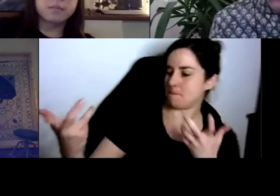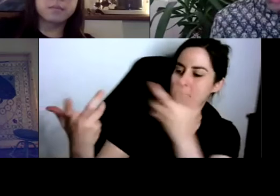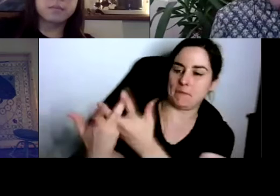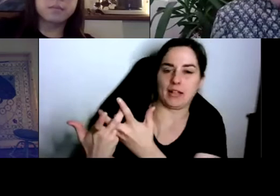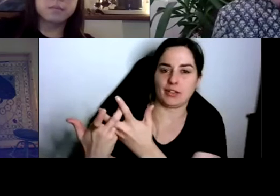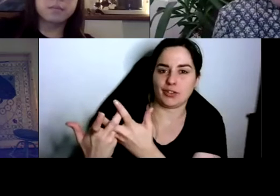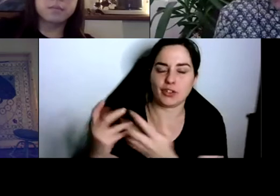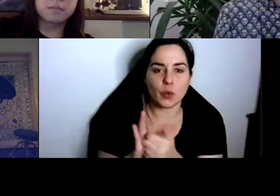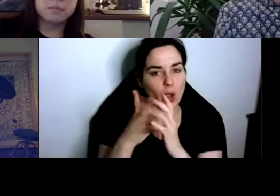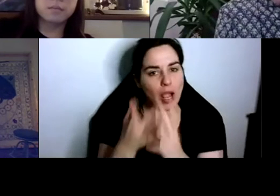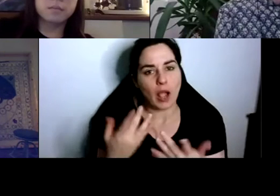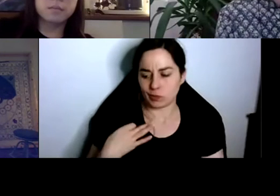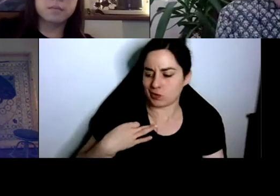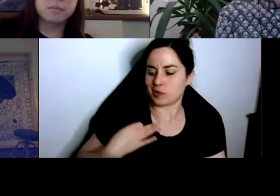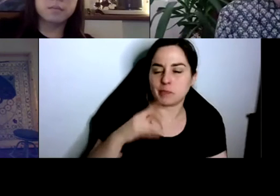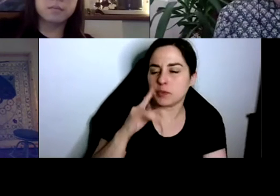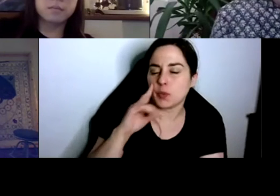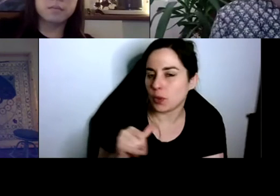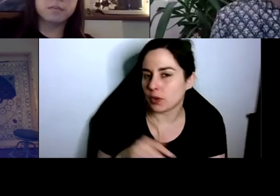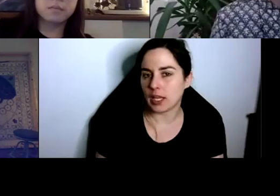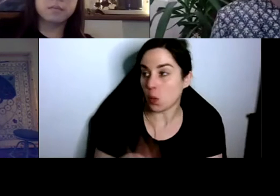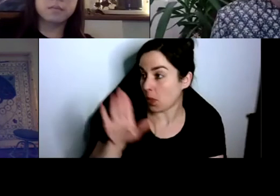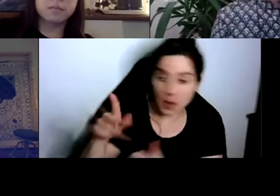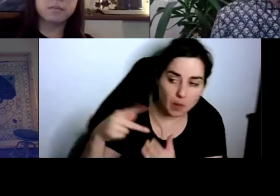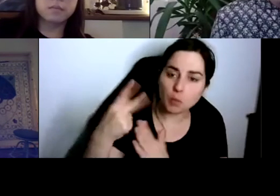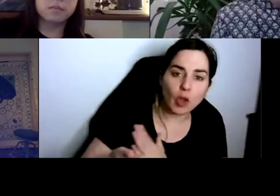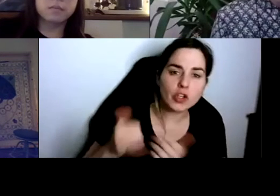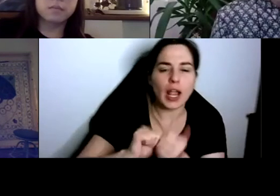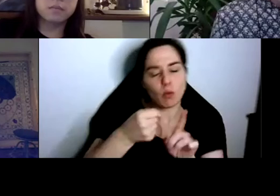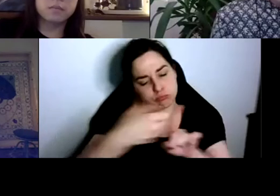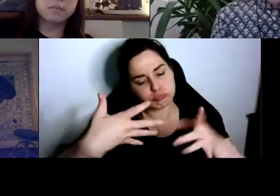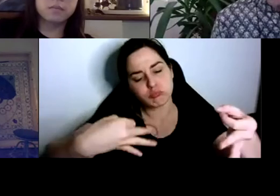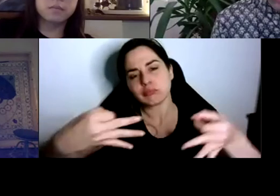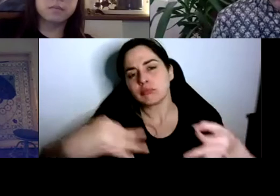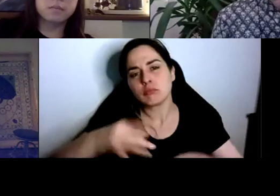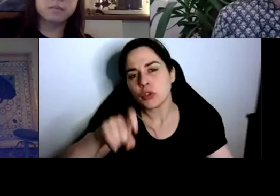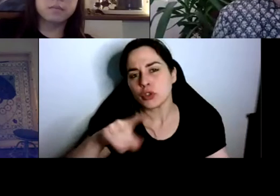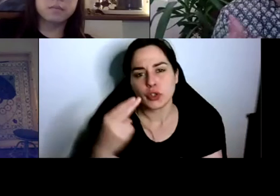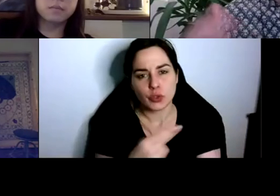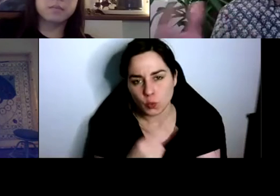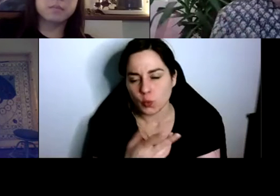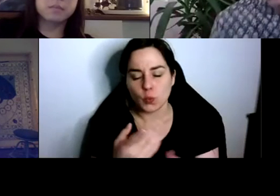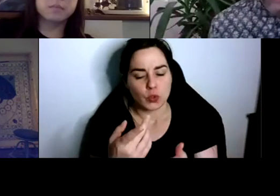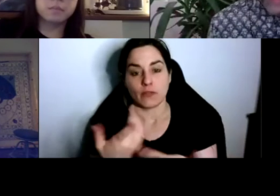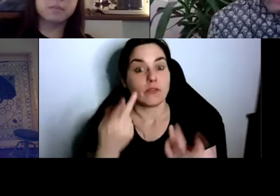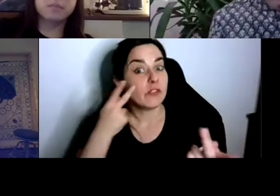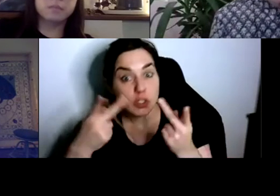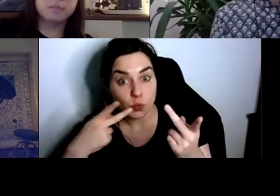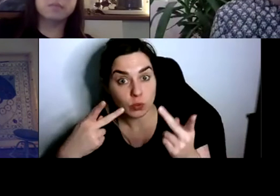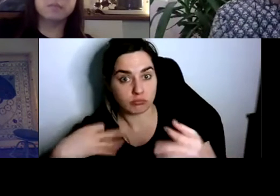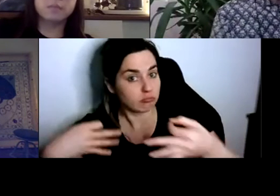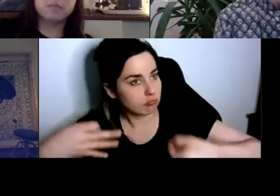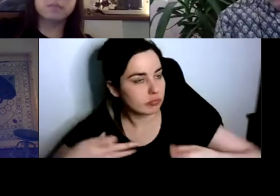to talk about them or their project, how, you know, whether it's the image description or whether it's their biography or whether